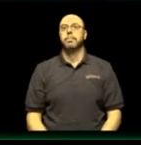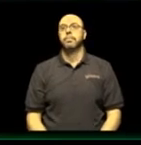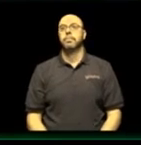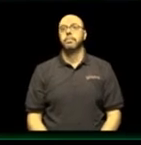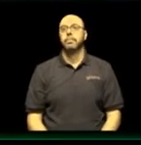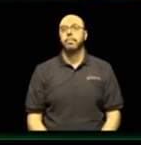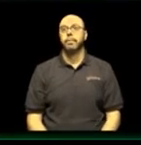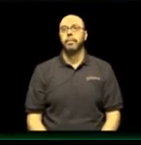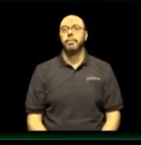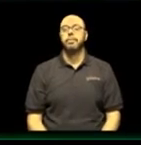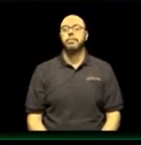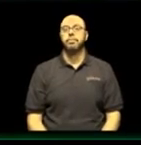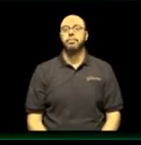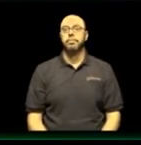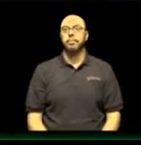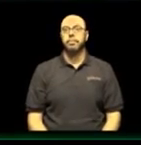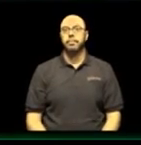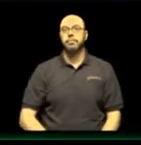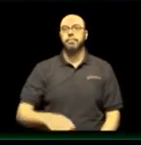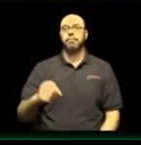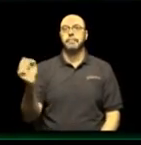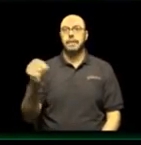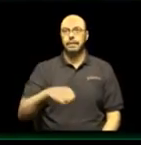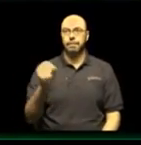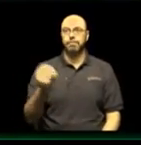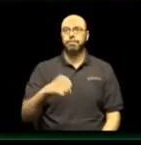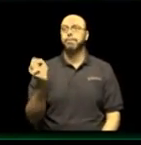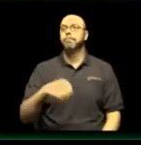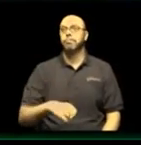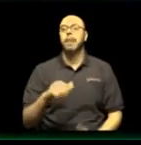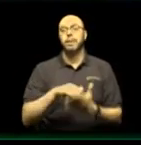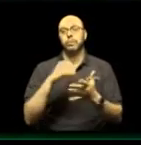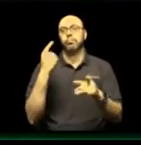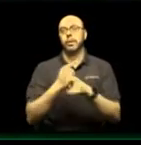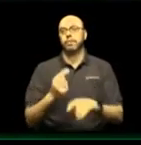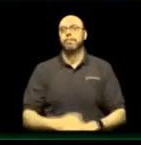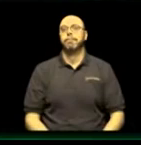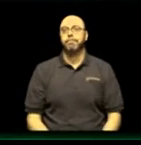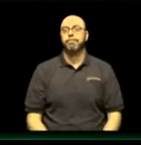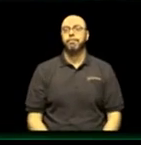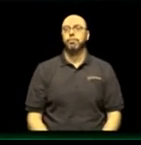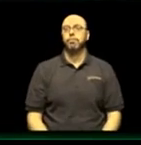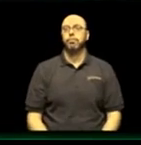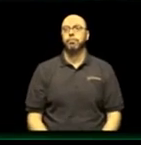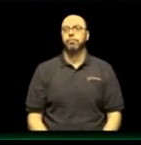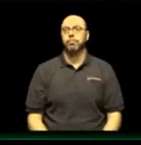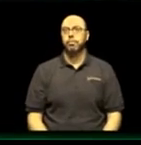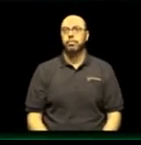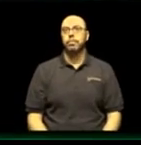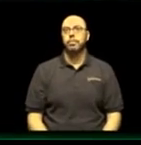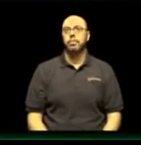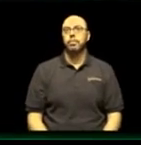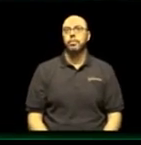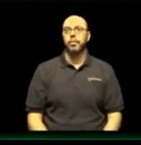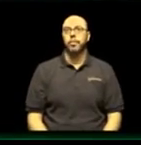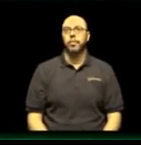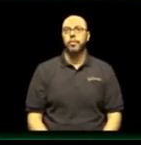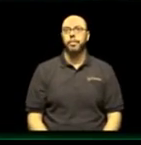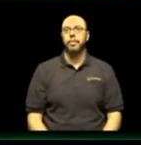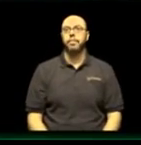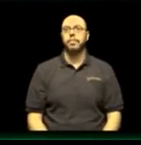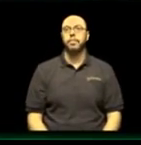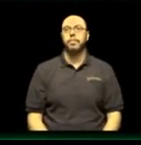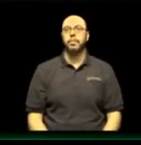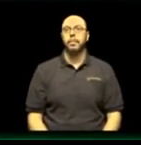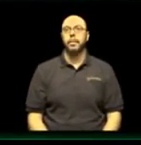your ultimate goal. That's what you want to do is That's NASCAR. Now I understand that there are levels that you move up. How